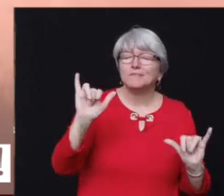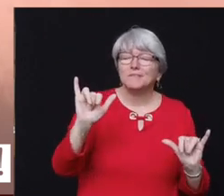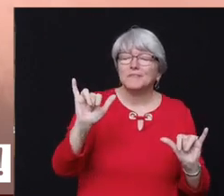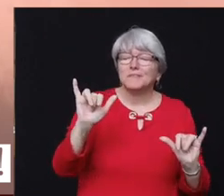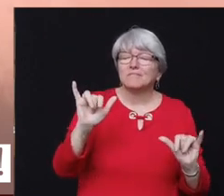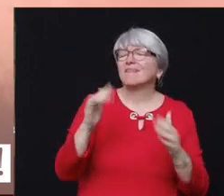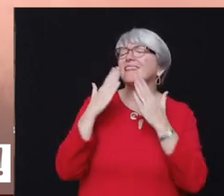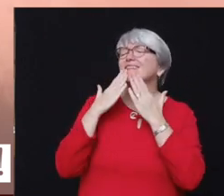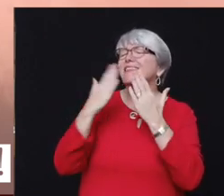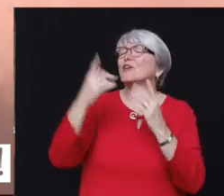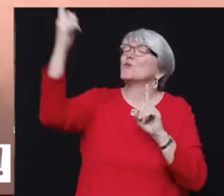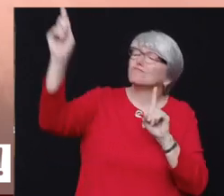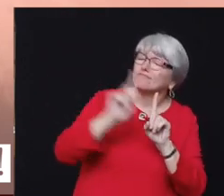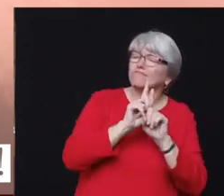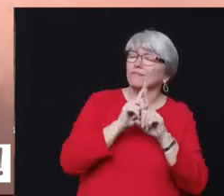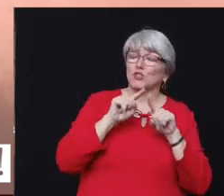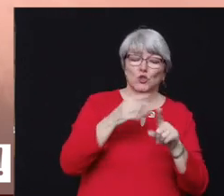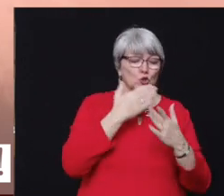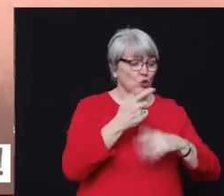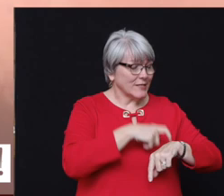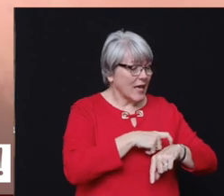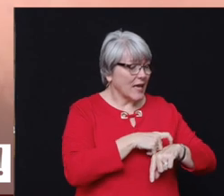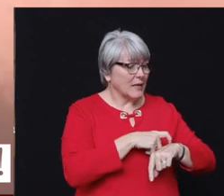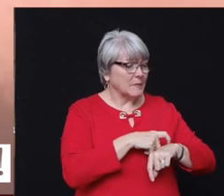I thank you that you're present in the good times,